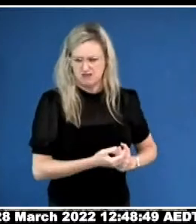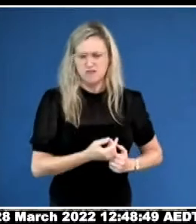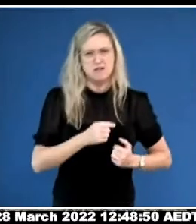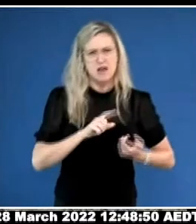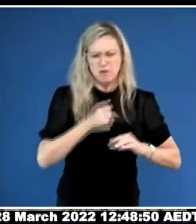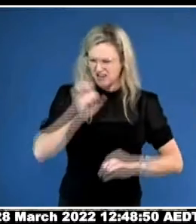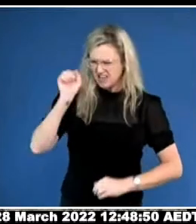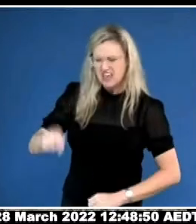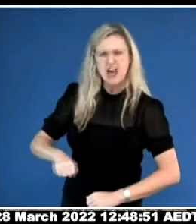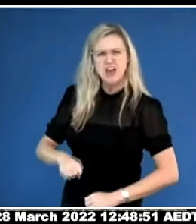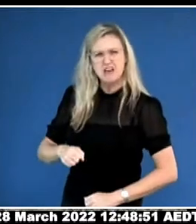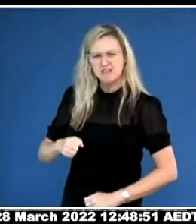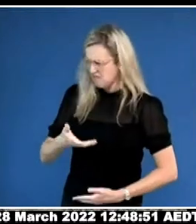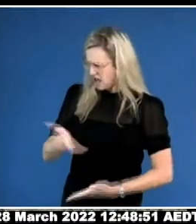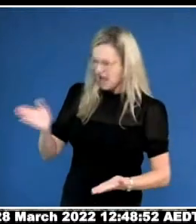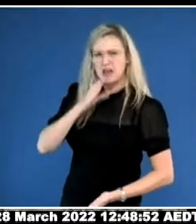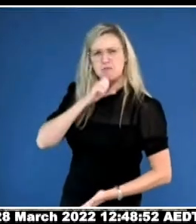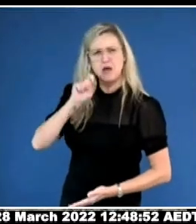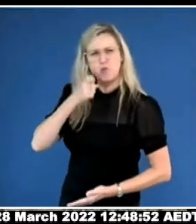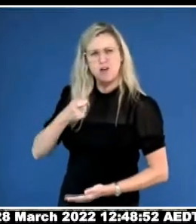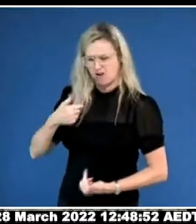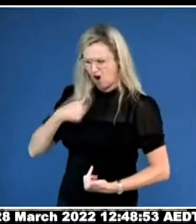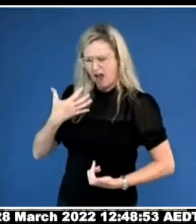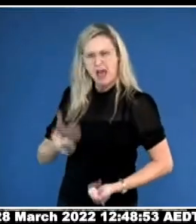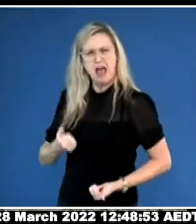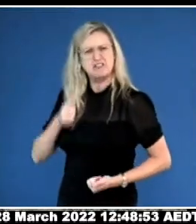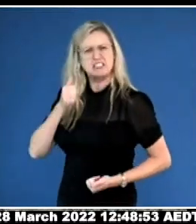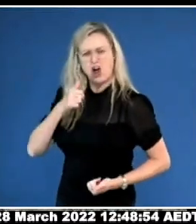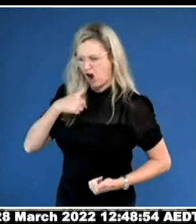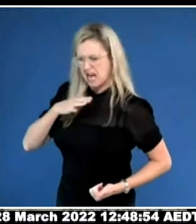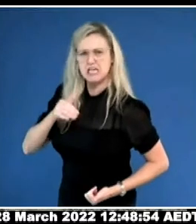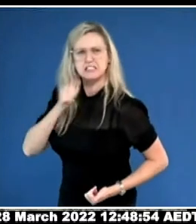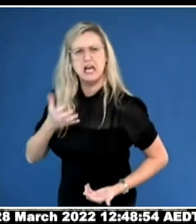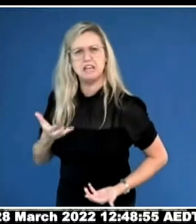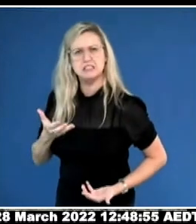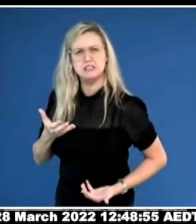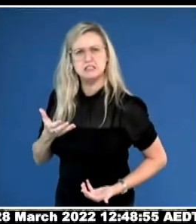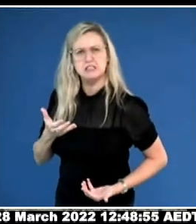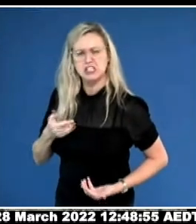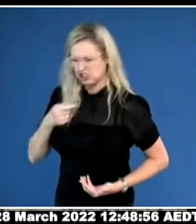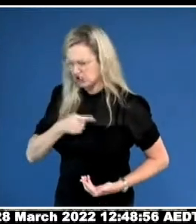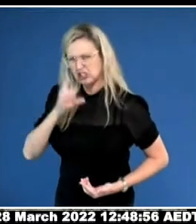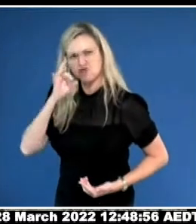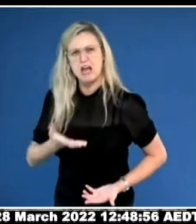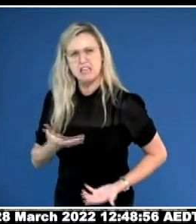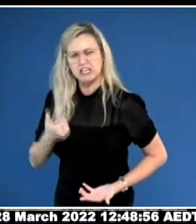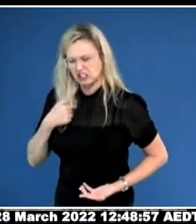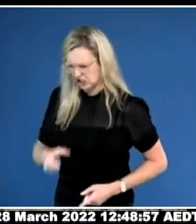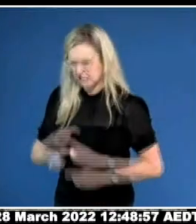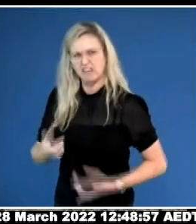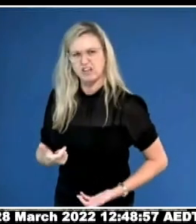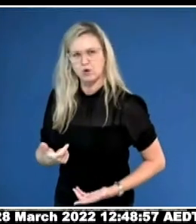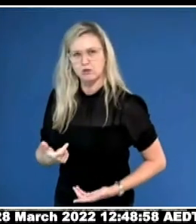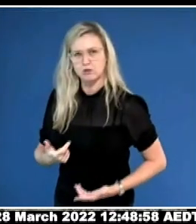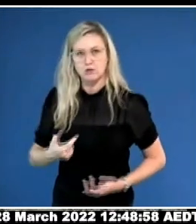have needs. You know, she's really crazy and hard to live with. So, again, all of that gaslighting where I thought I was the problem. I was